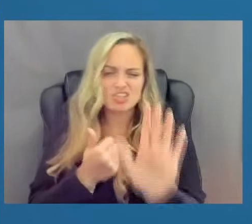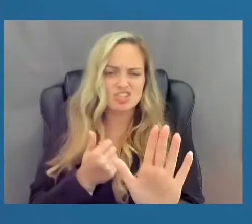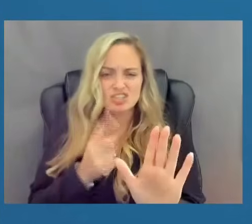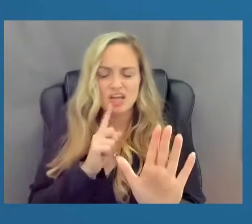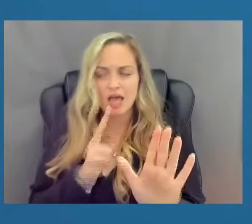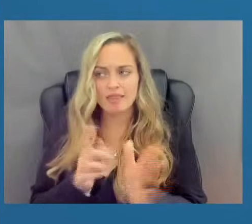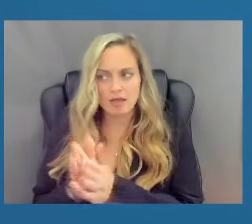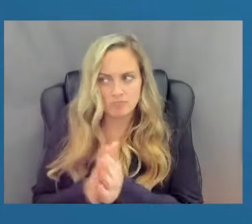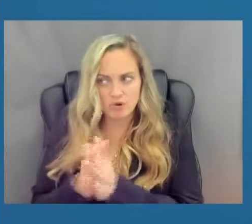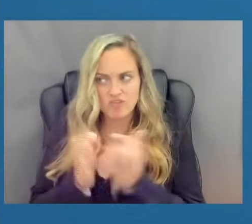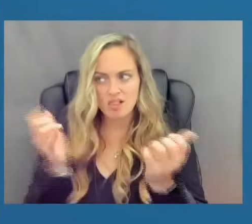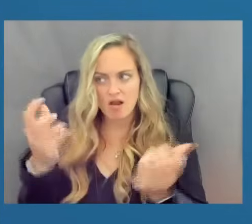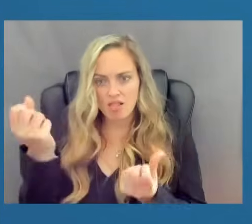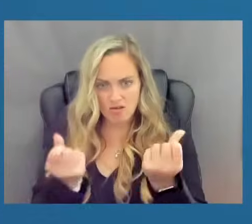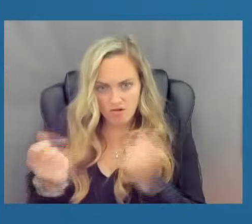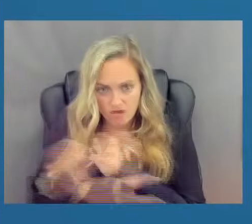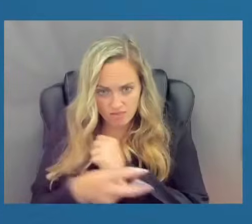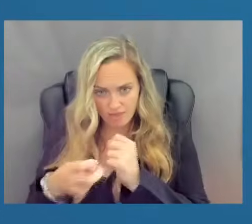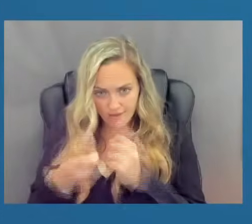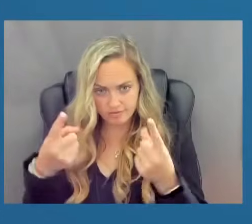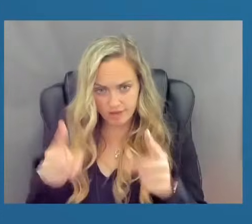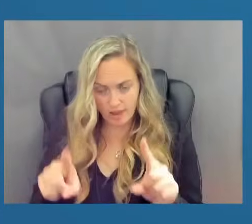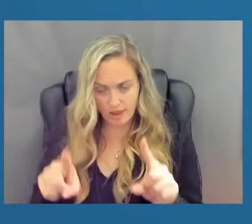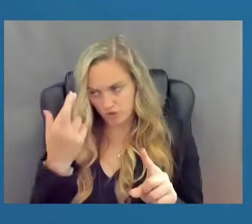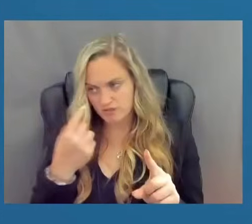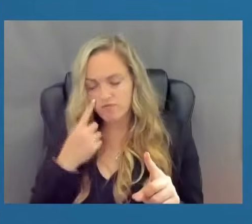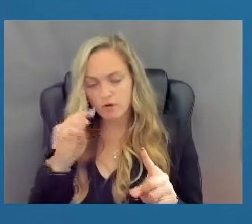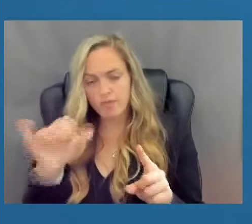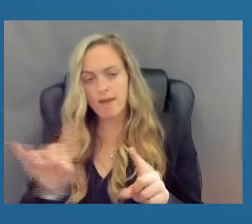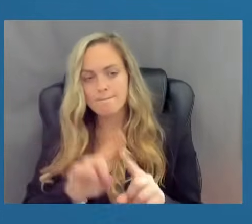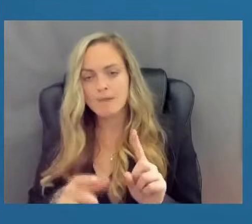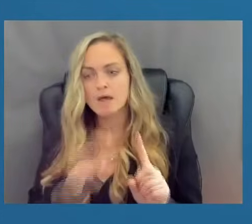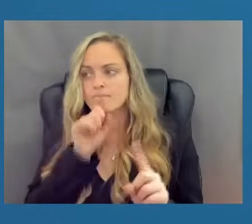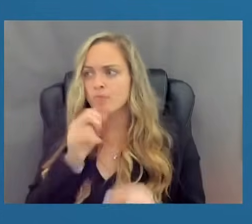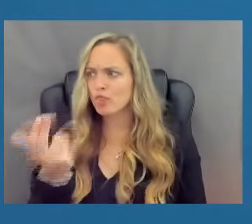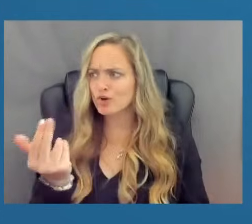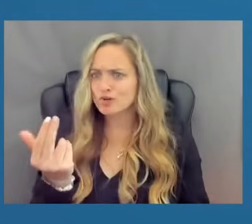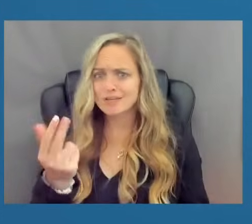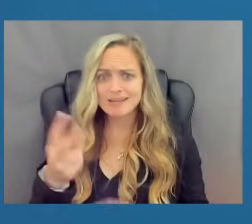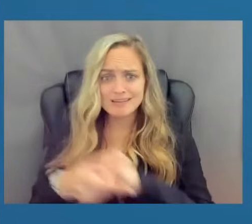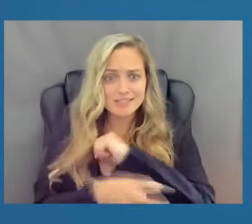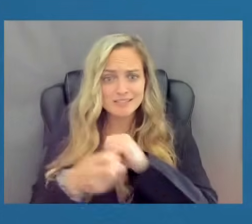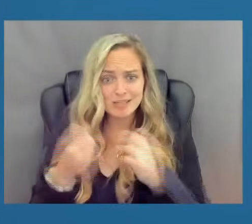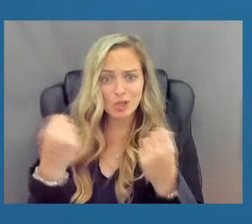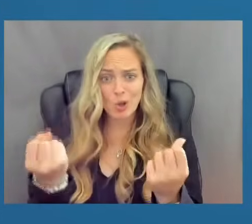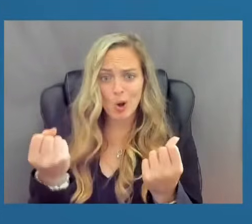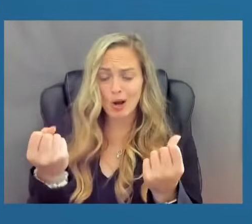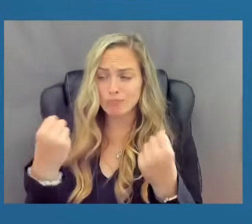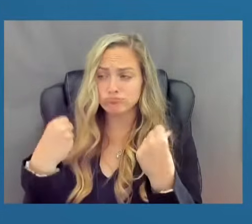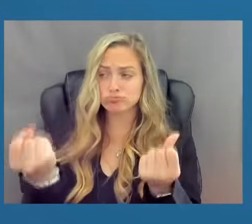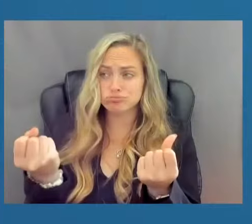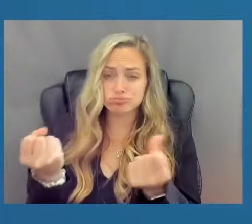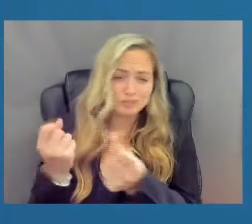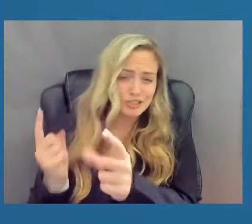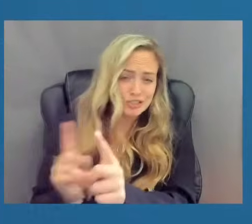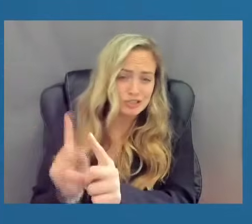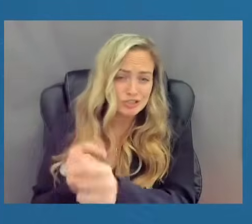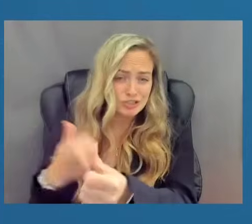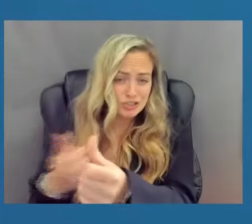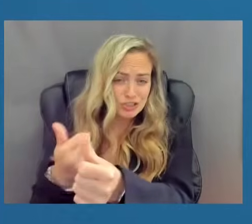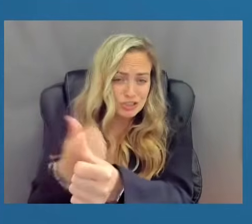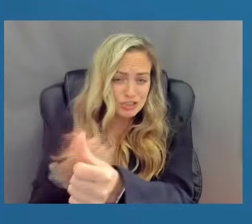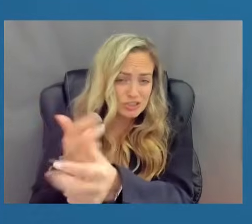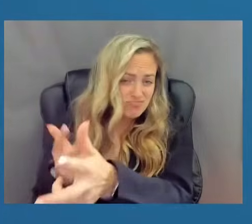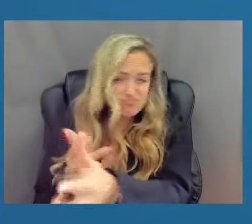lot of the car thefts. And, we had a 13-year-old steal a car and lead police on a dangerous chase through one of our areas